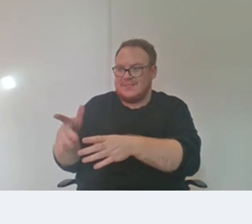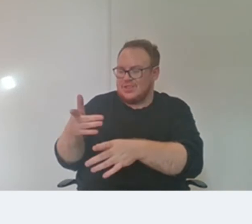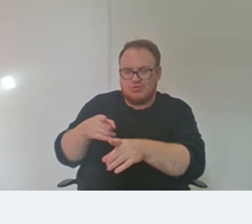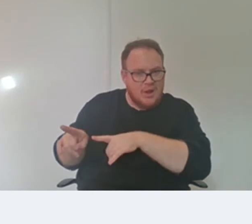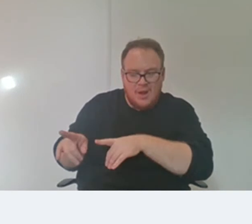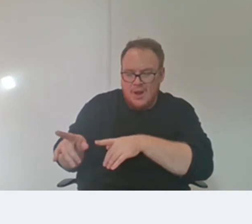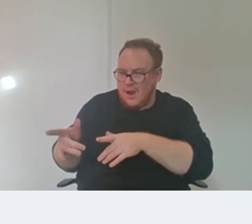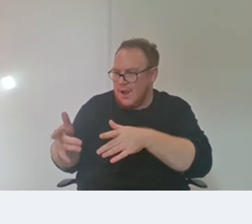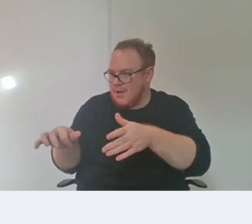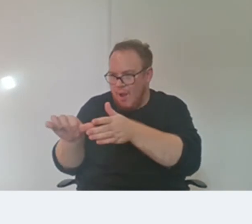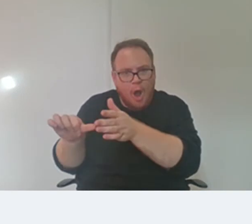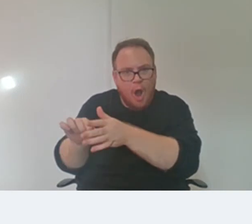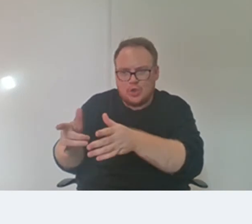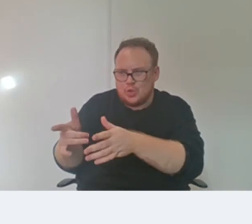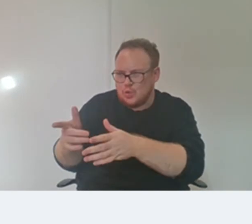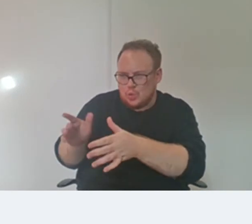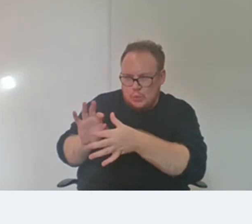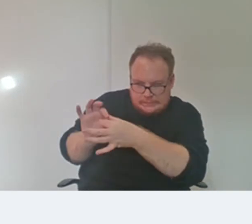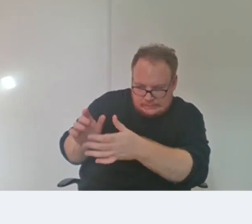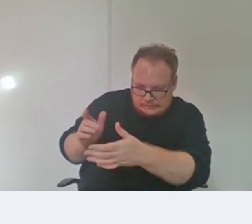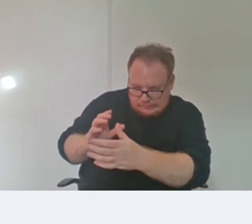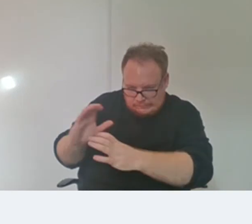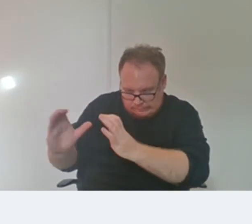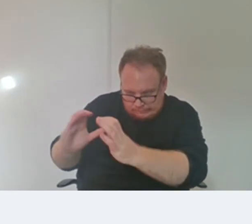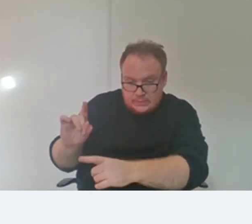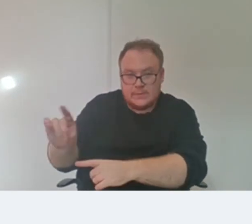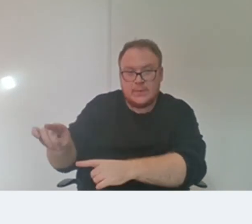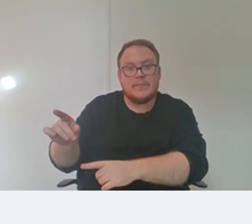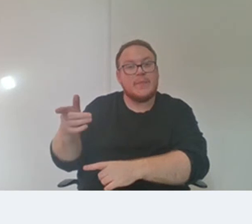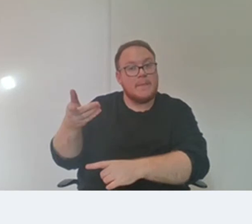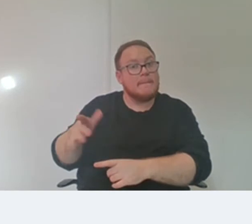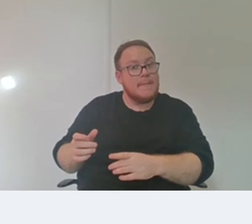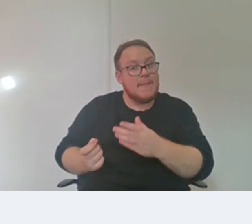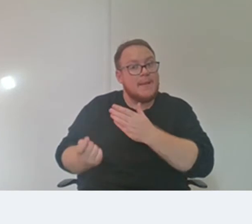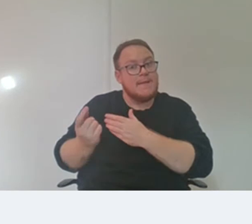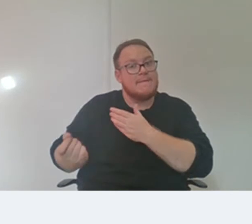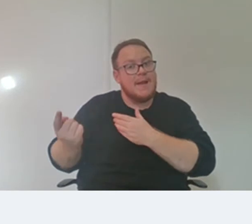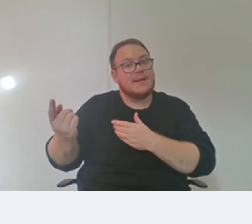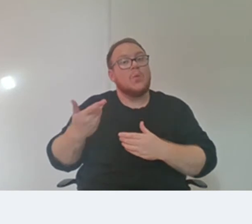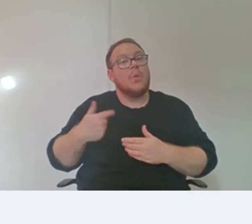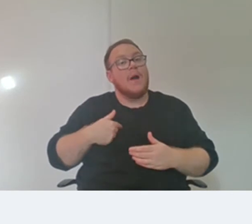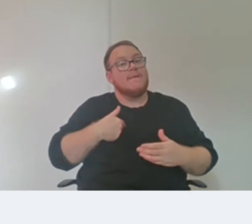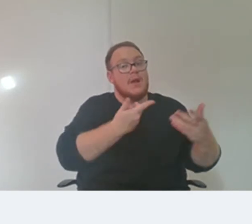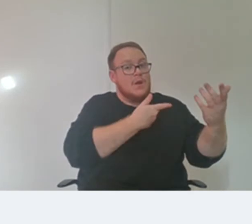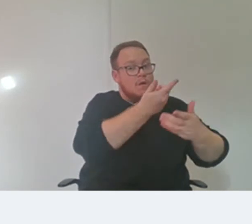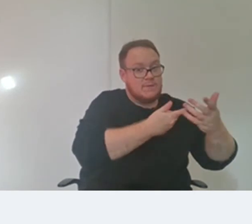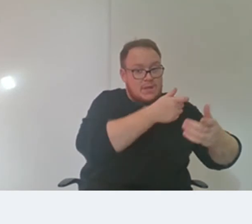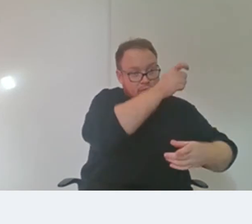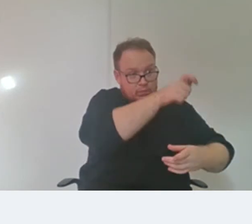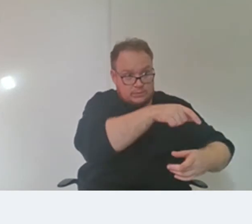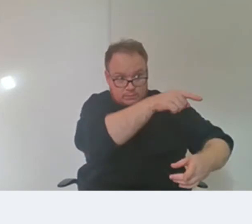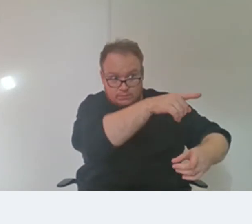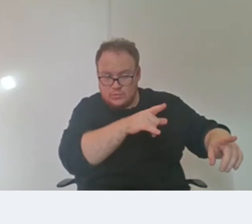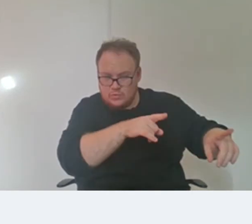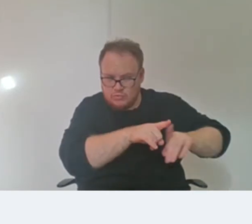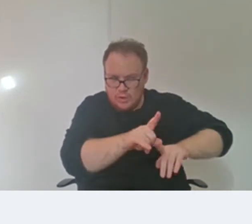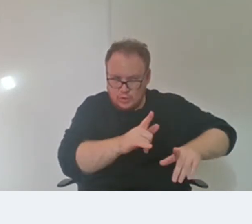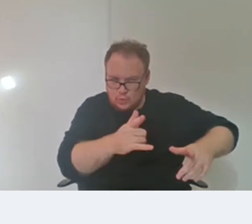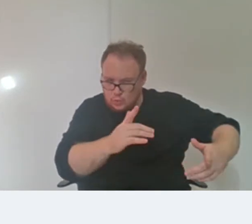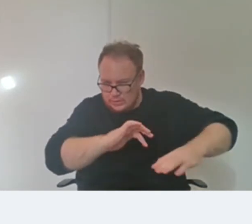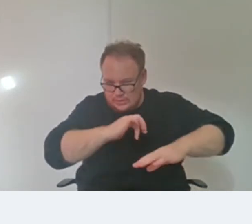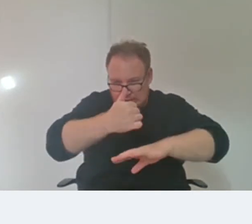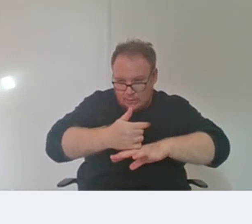conversation with Wahid Abbasi, who you all met earlier, about how we might do some more specific work and maybe some visits to make sure that we're